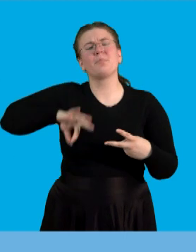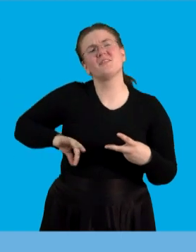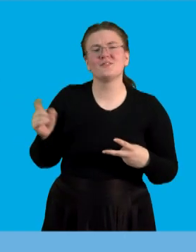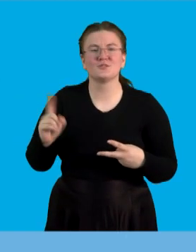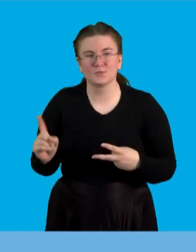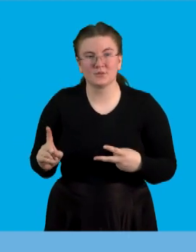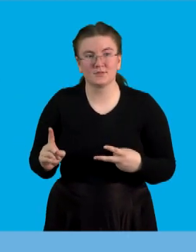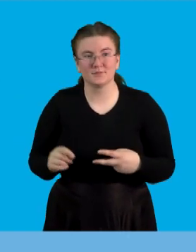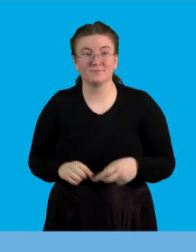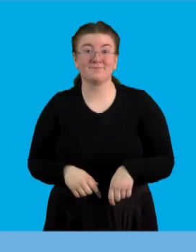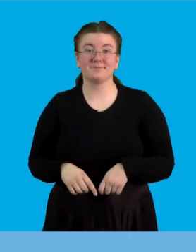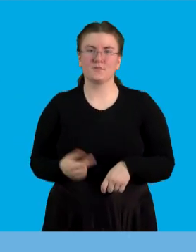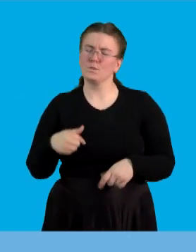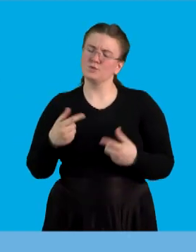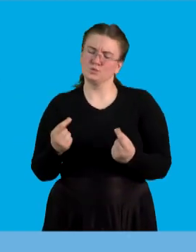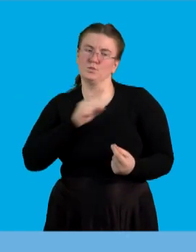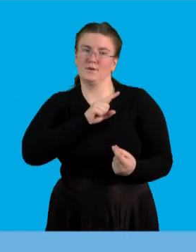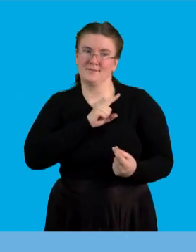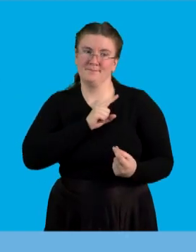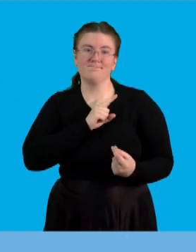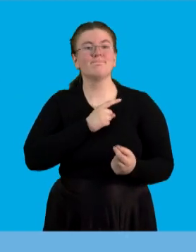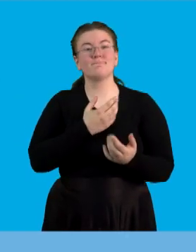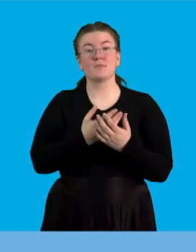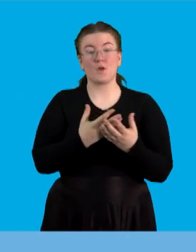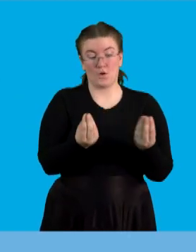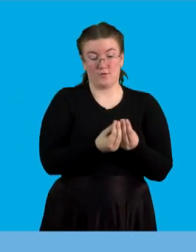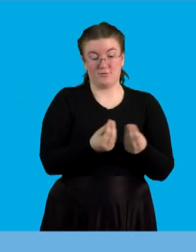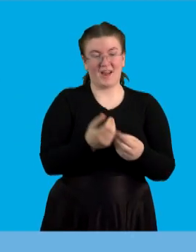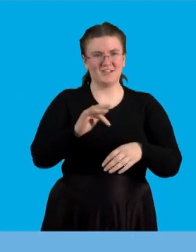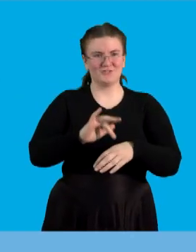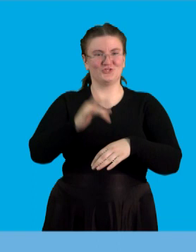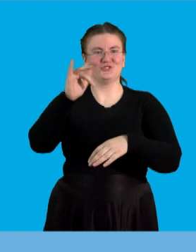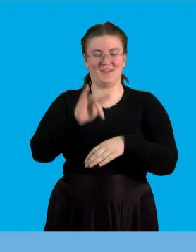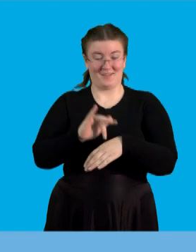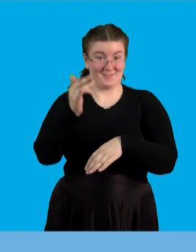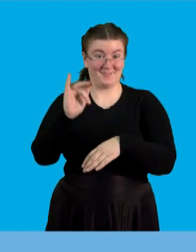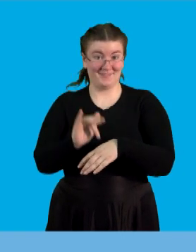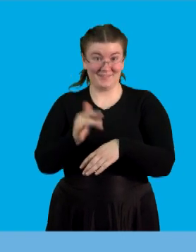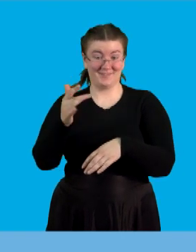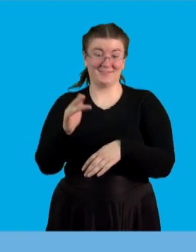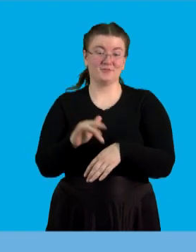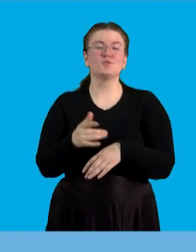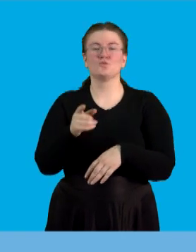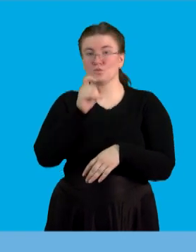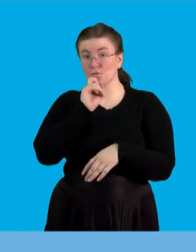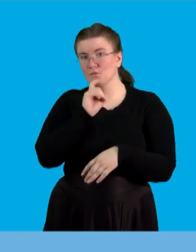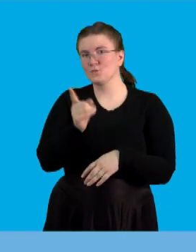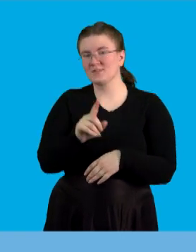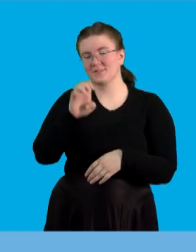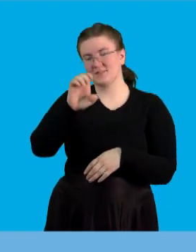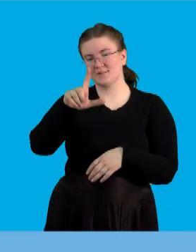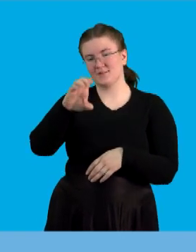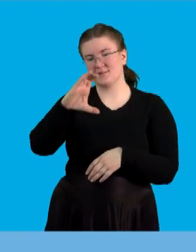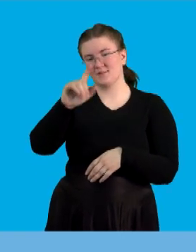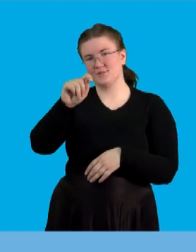electroplate? We electroplate because of the following. To make an object shiny, so if we want to make an object look shiny, we're